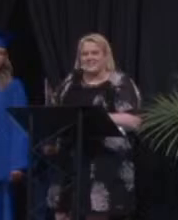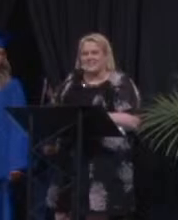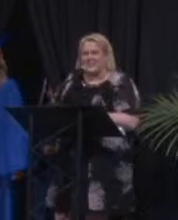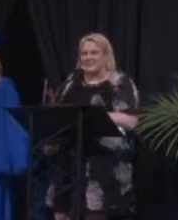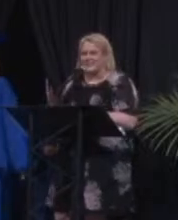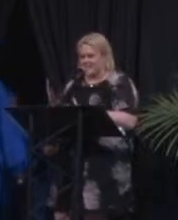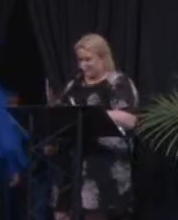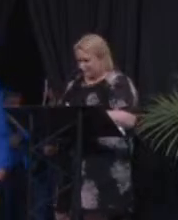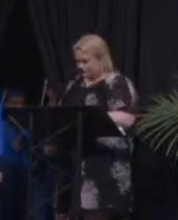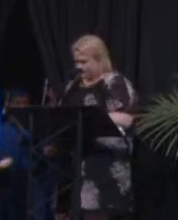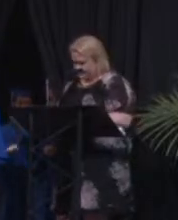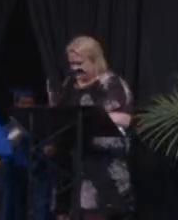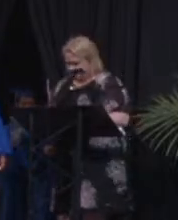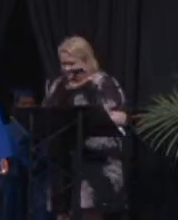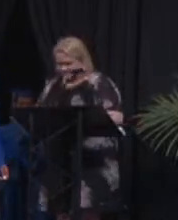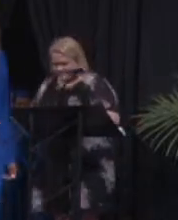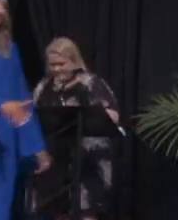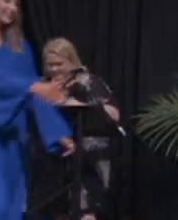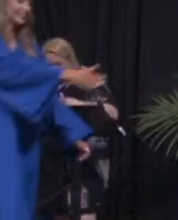Ashley Reynoldson.